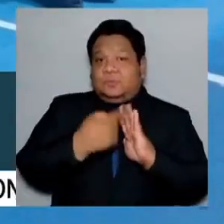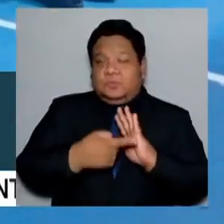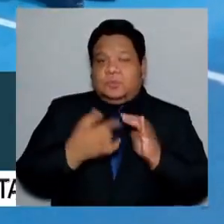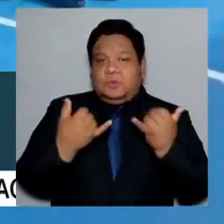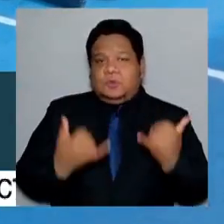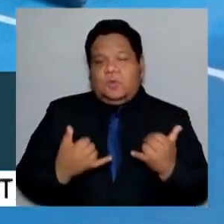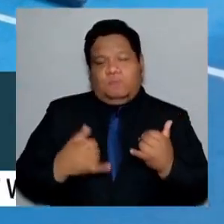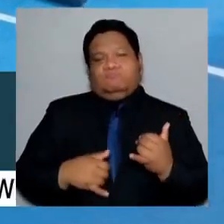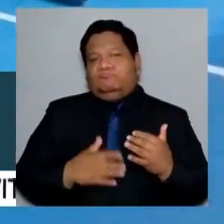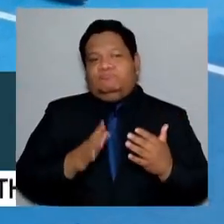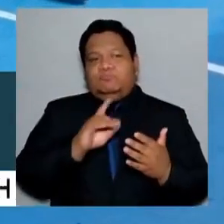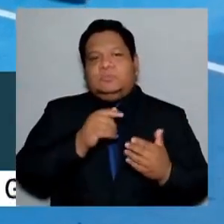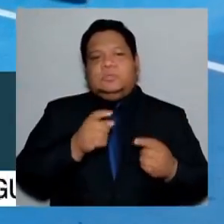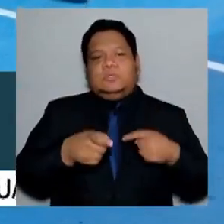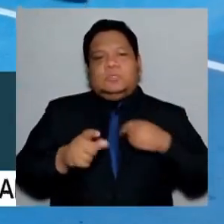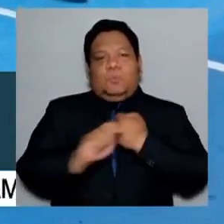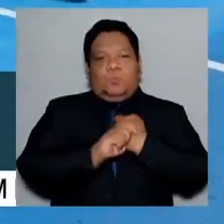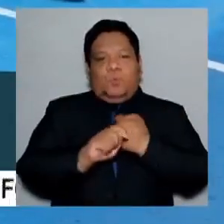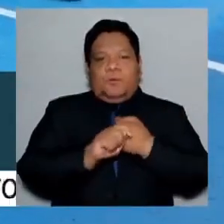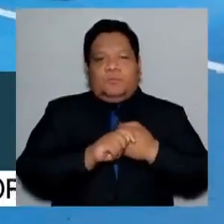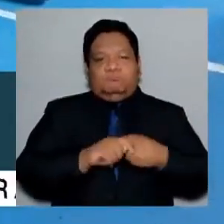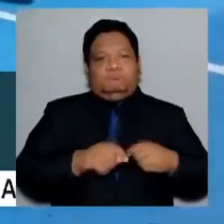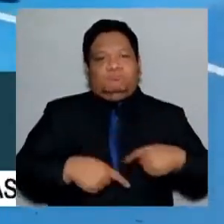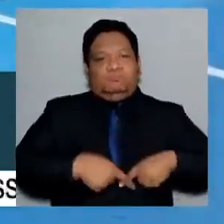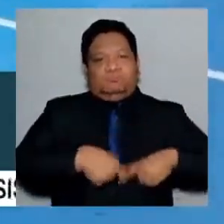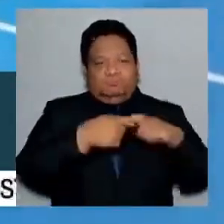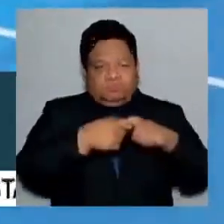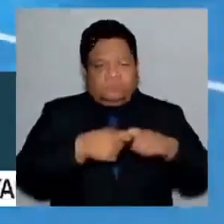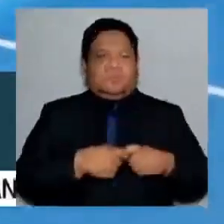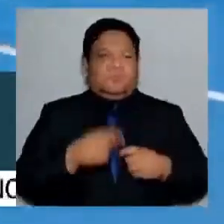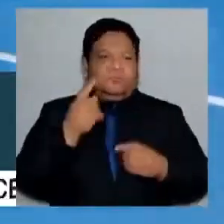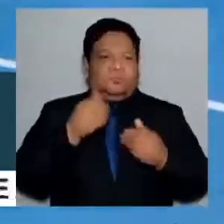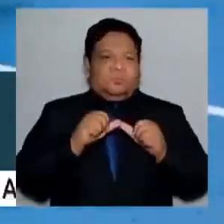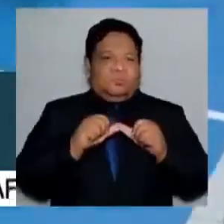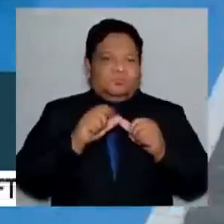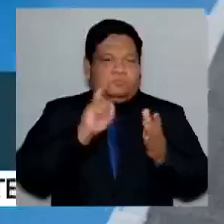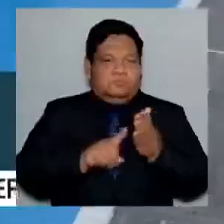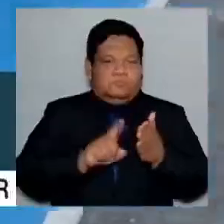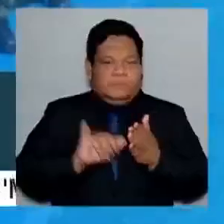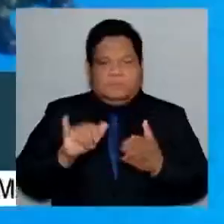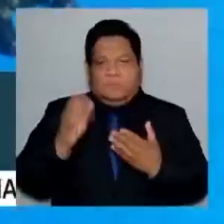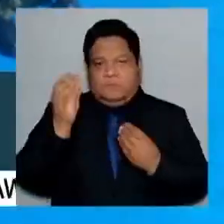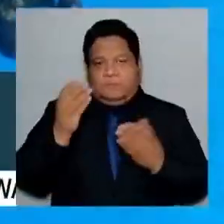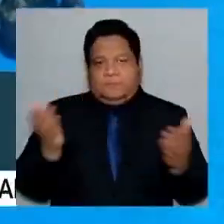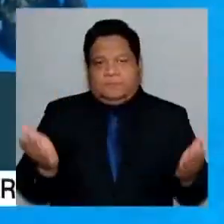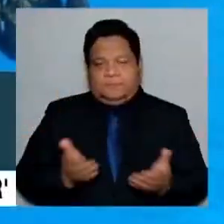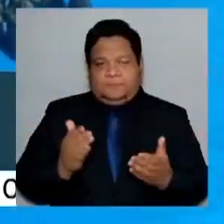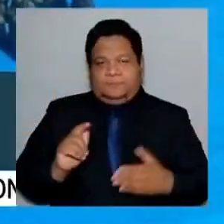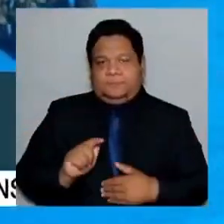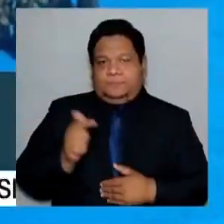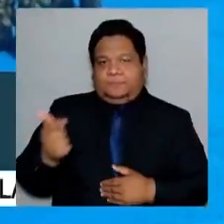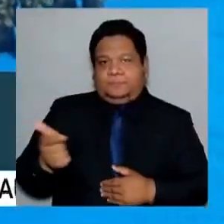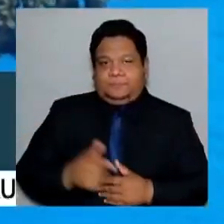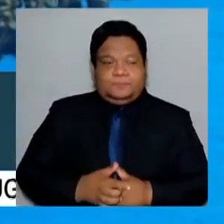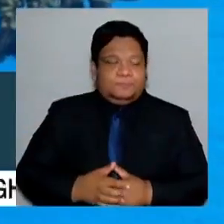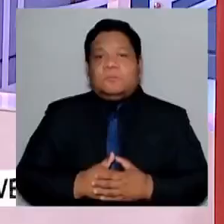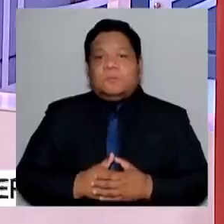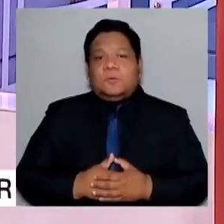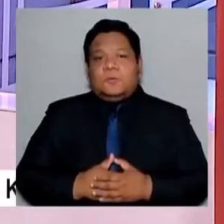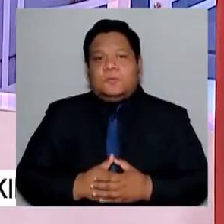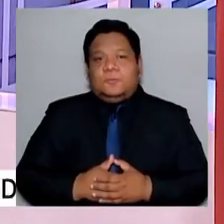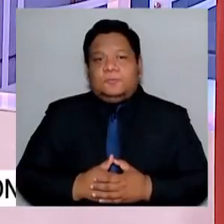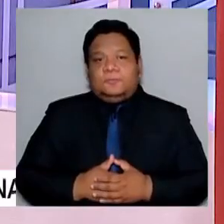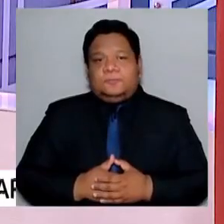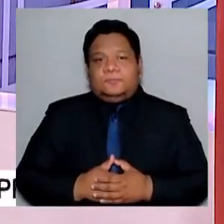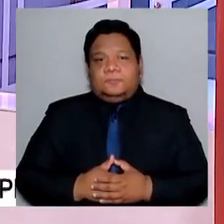posts pending investigation. And that's the latest here from Central Visayas. Annie Perez, ABS-CBN News. Thank you so much for the update, Annie Perez.